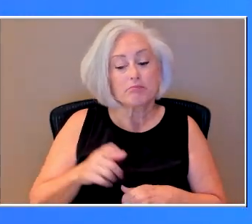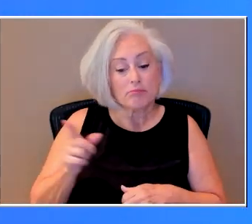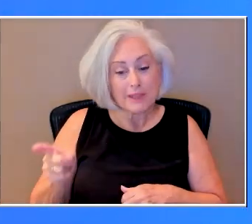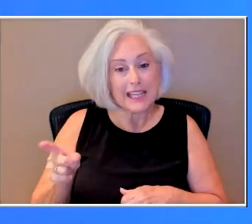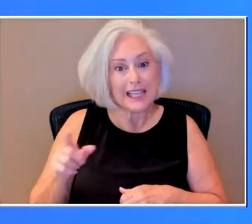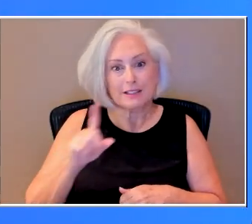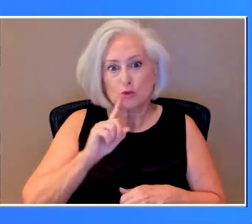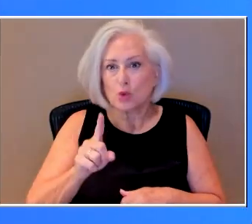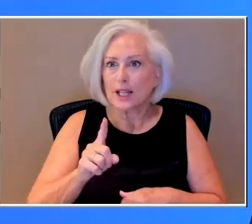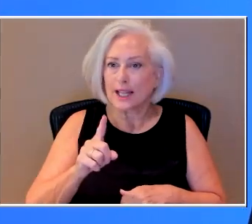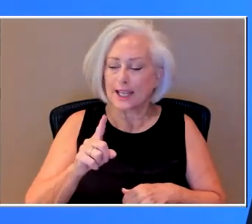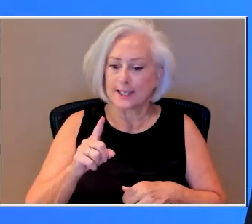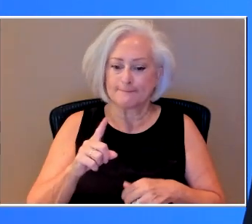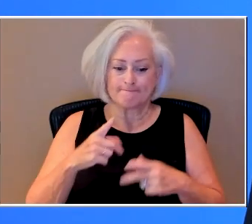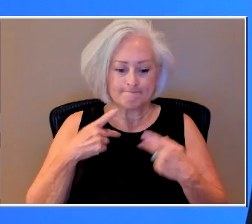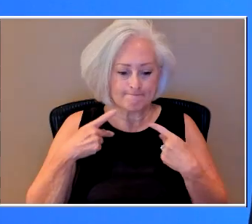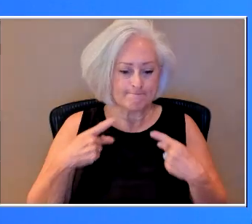physical.